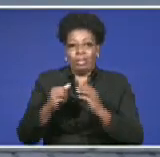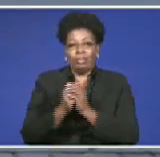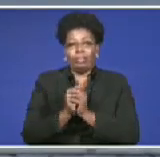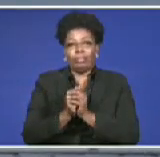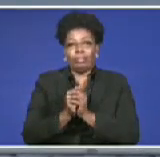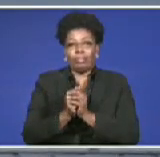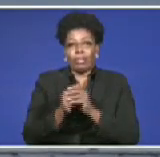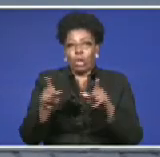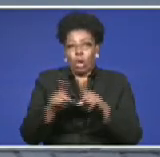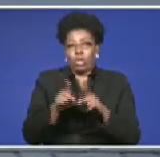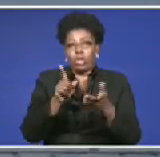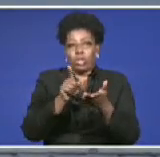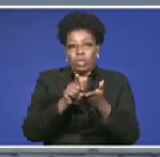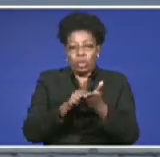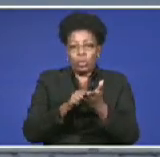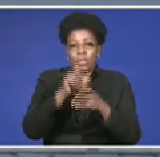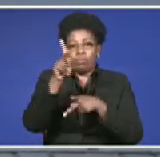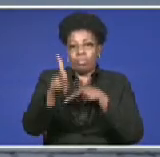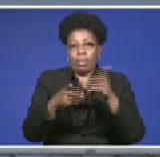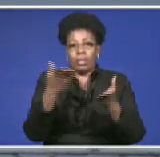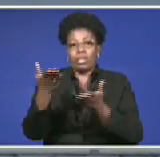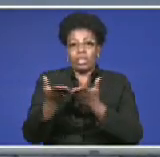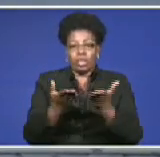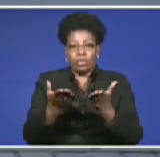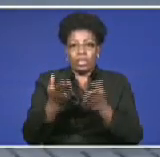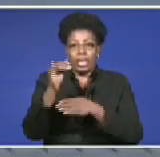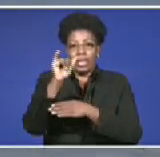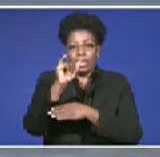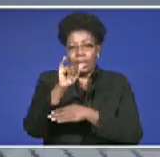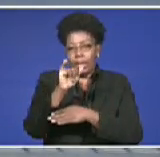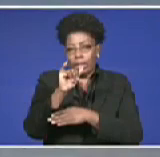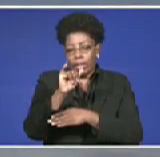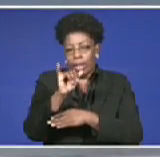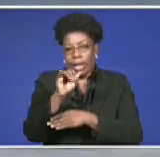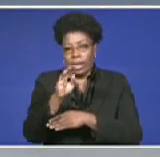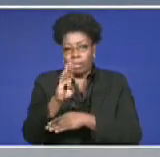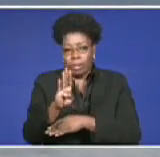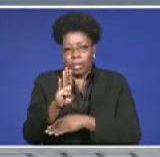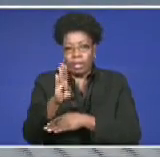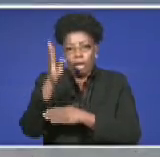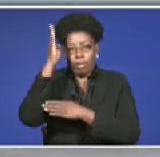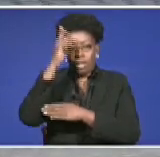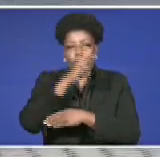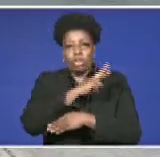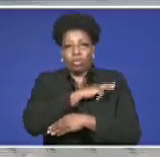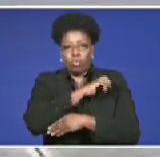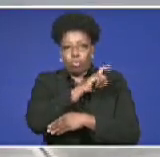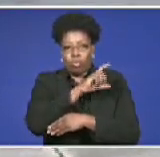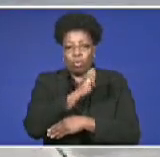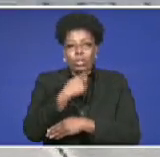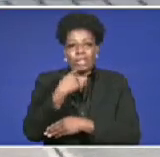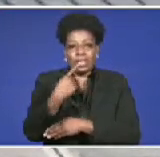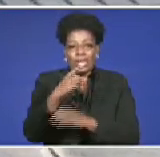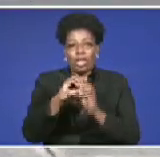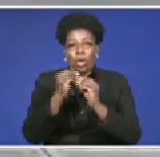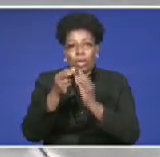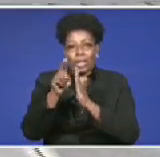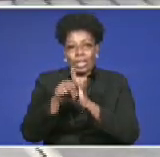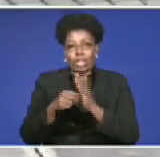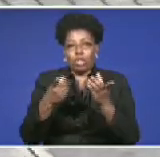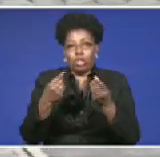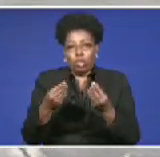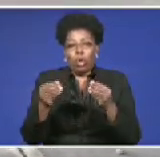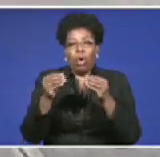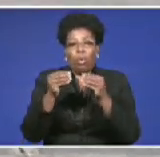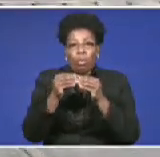Also making news tonight, Minister of Public Service and National Insurance, the Honorable Renzo Roll, says the organization intends to do more to